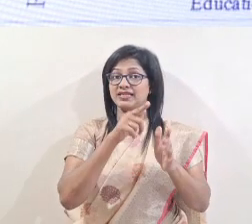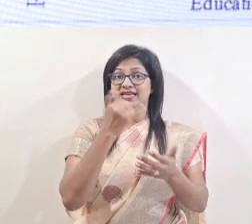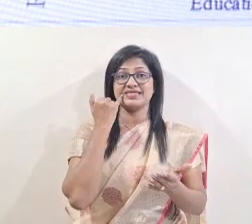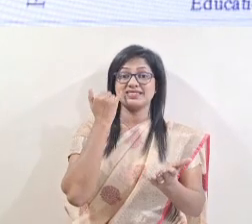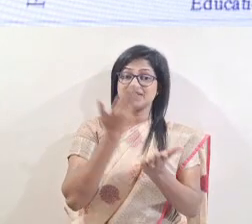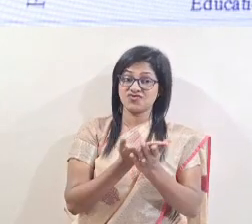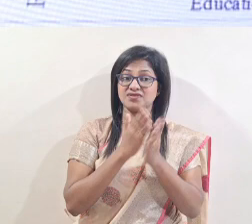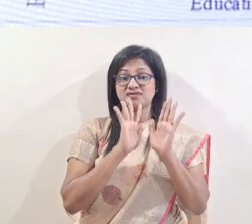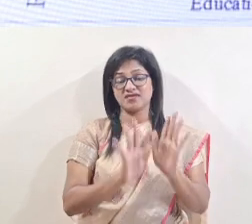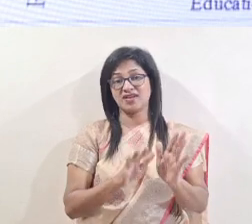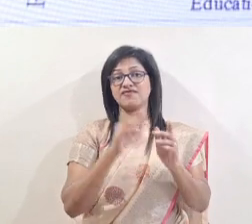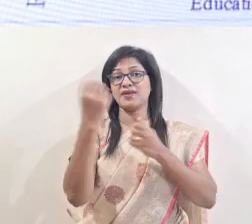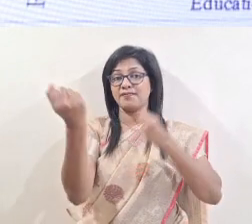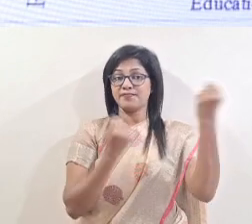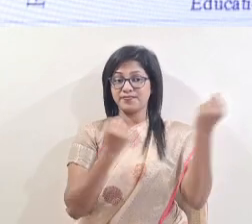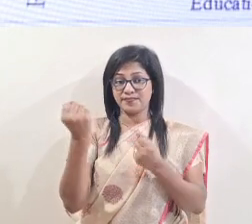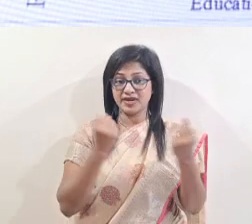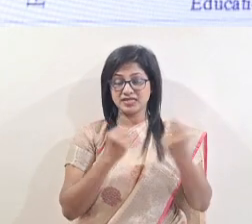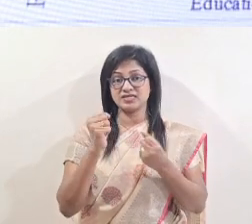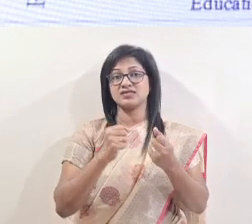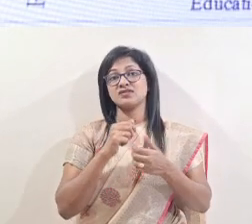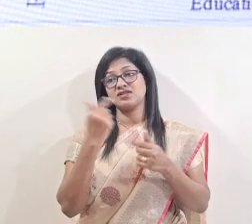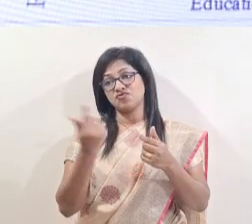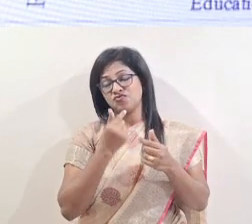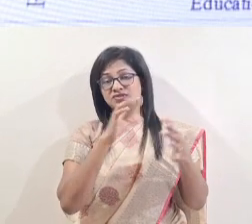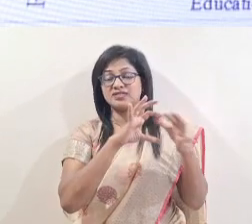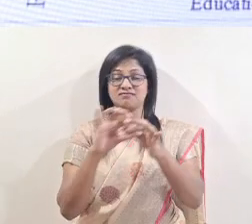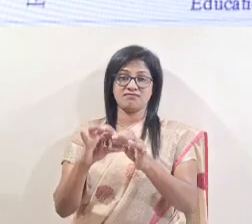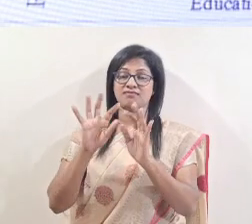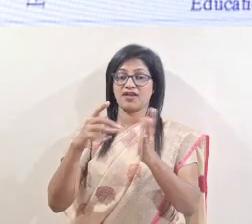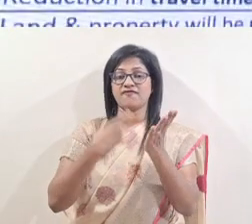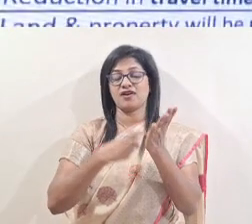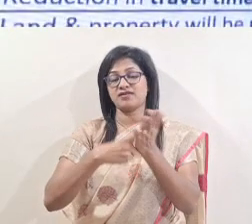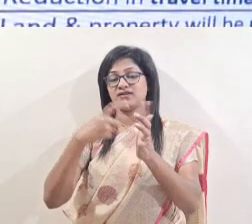to support the RRTS network in the future.